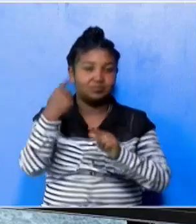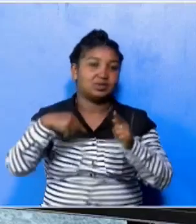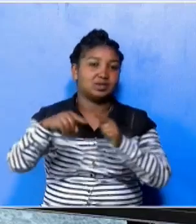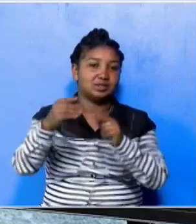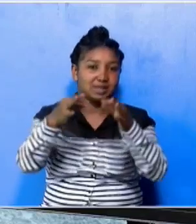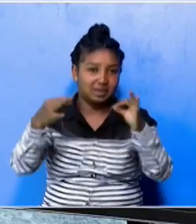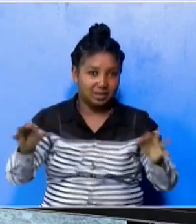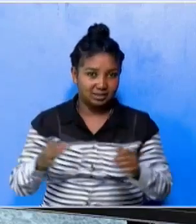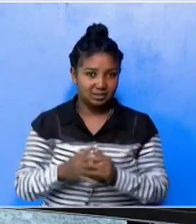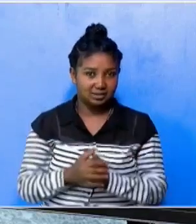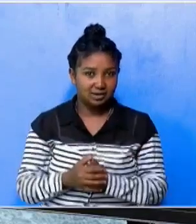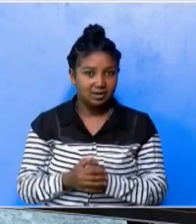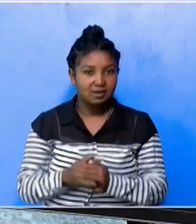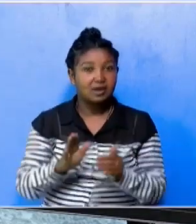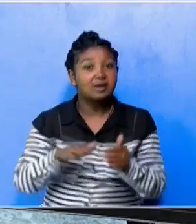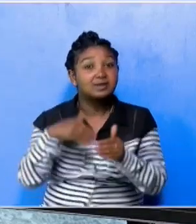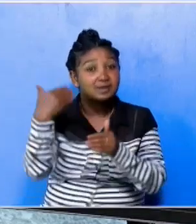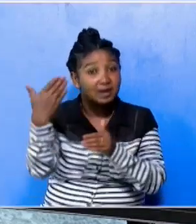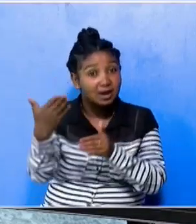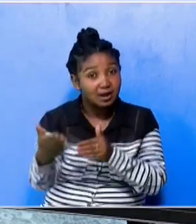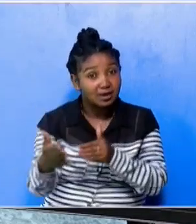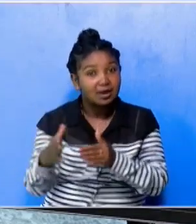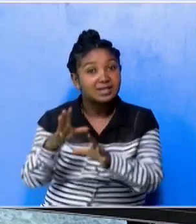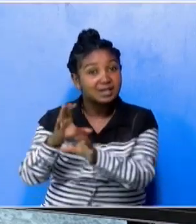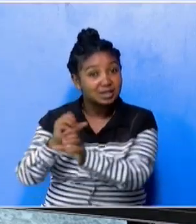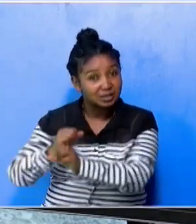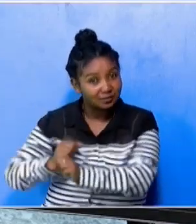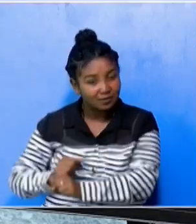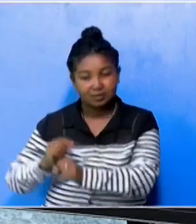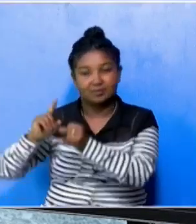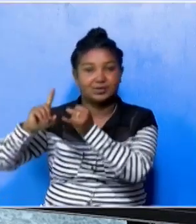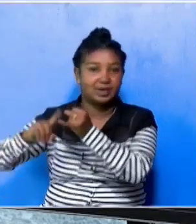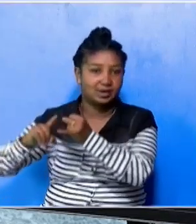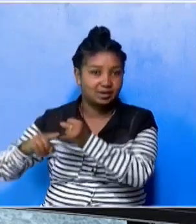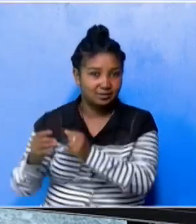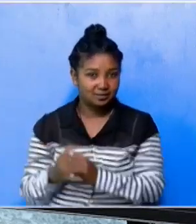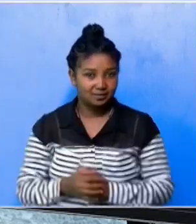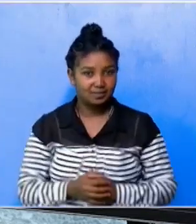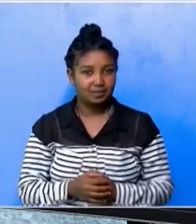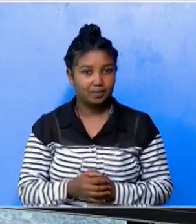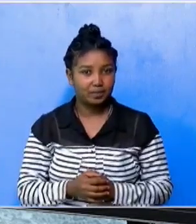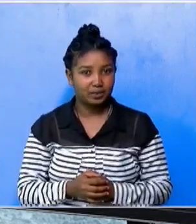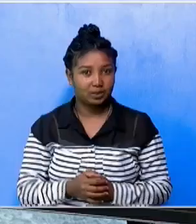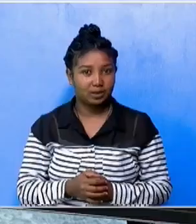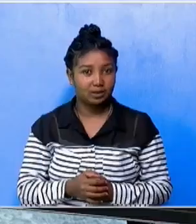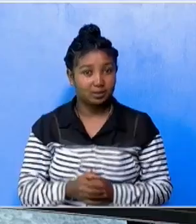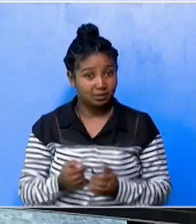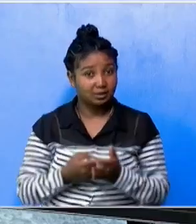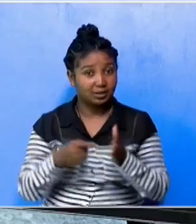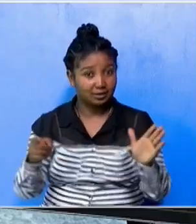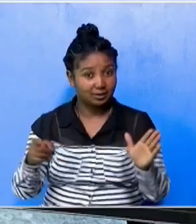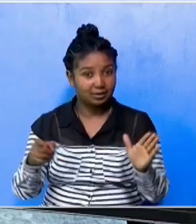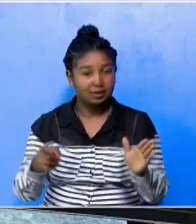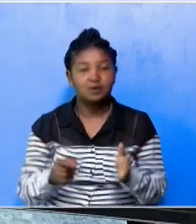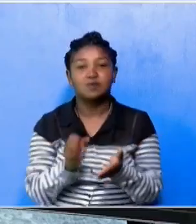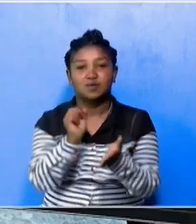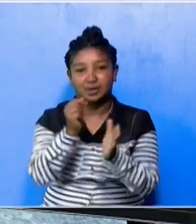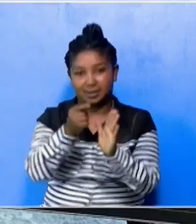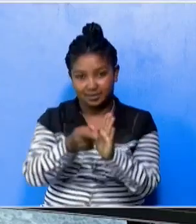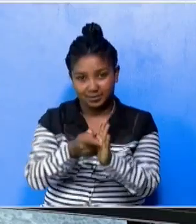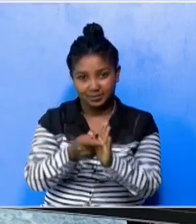sentence. And then the receiver comes as the end of the sentence. Is it clear? For